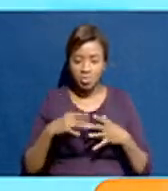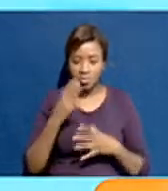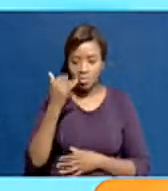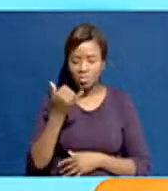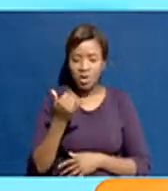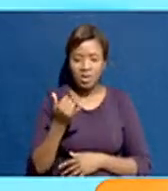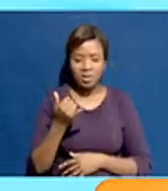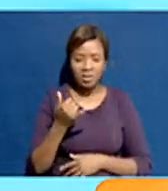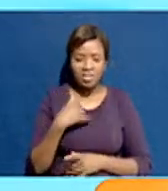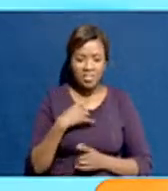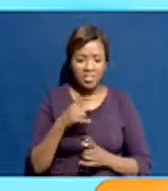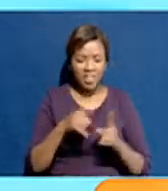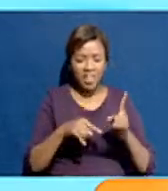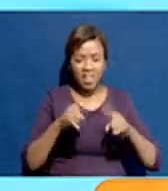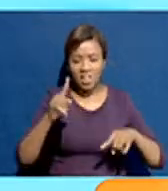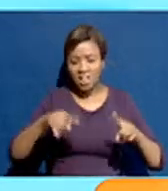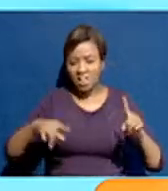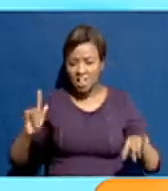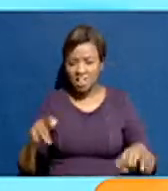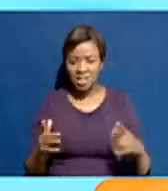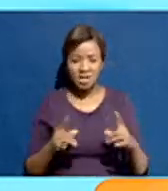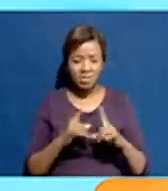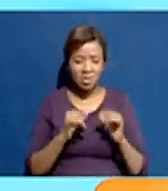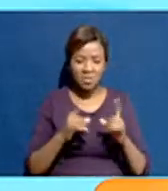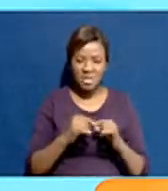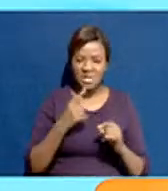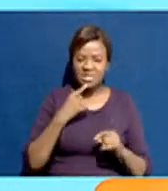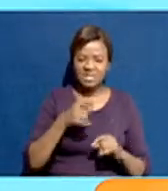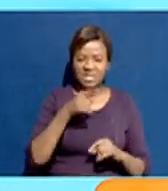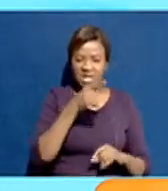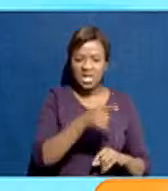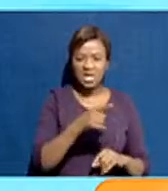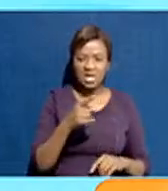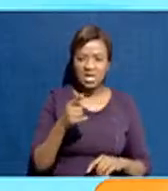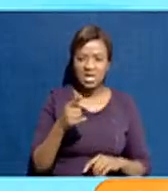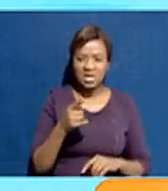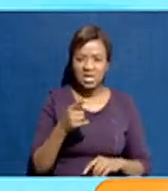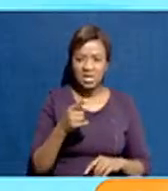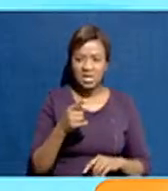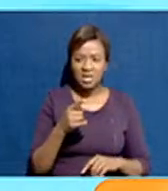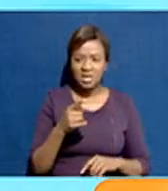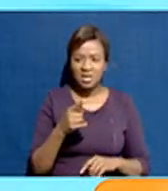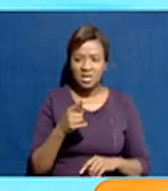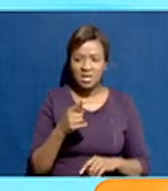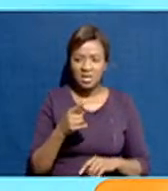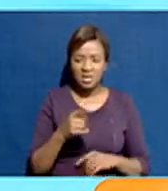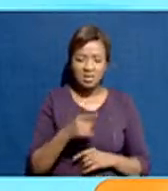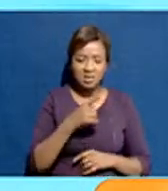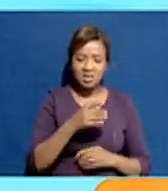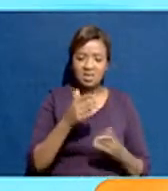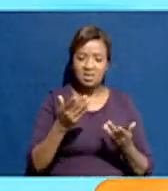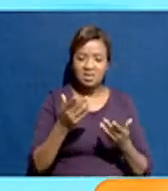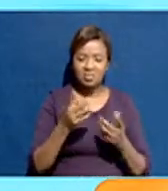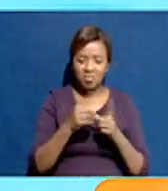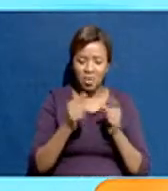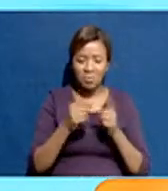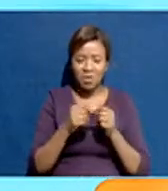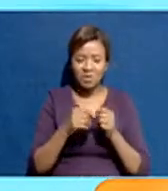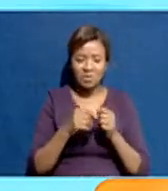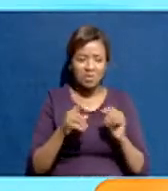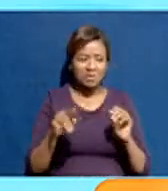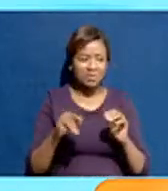that language is still there, you know, amekanyaga waya, amekanakalia deposit. You see, such words